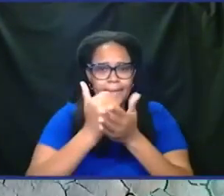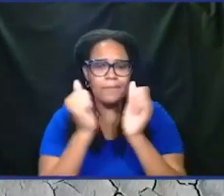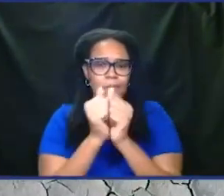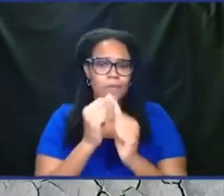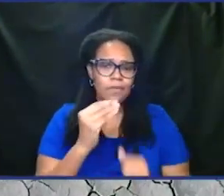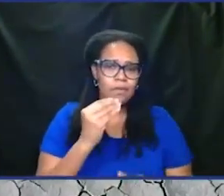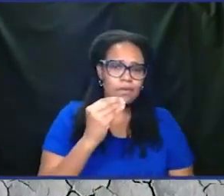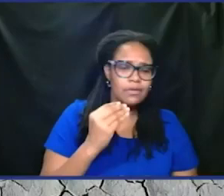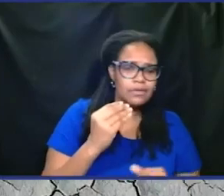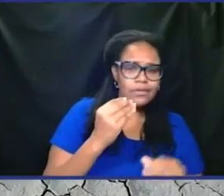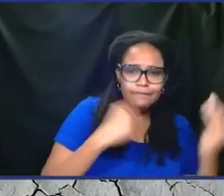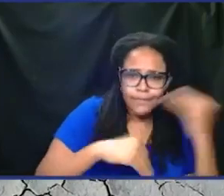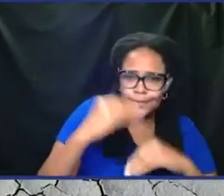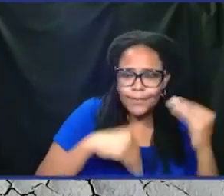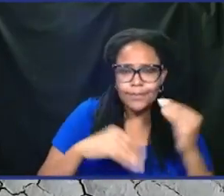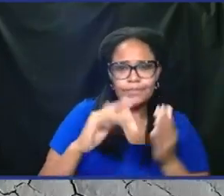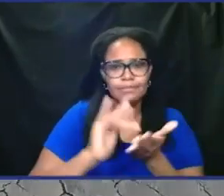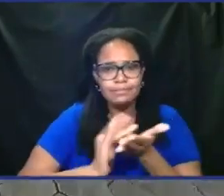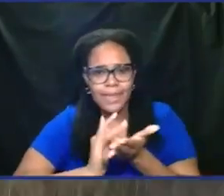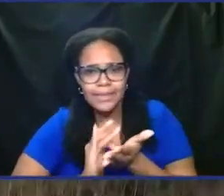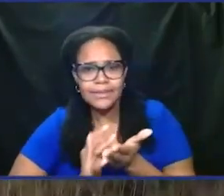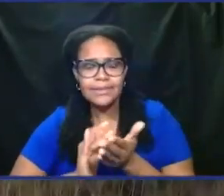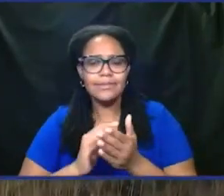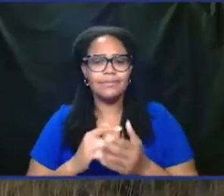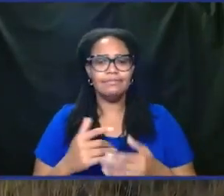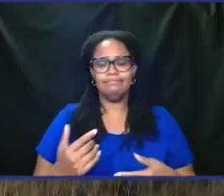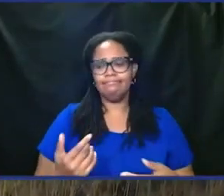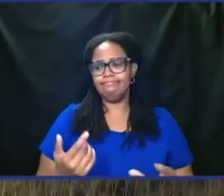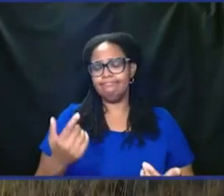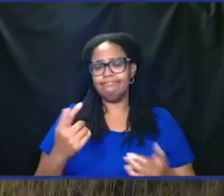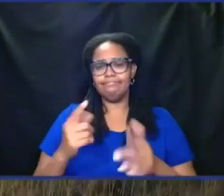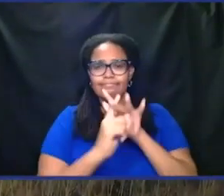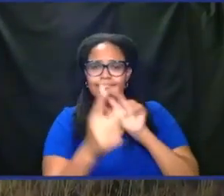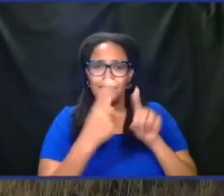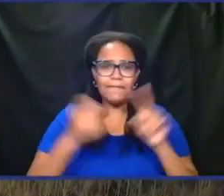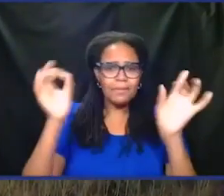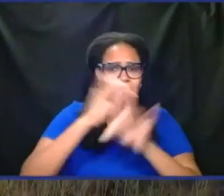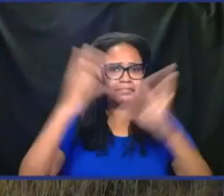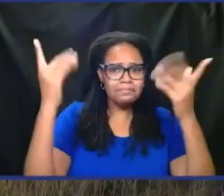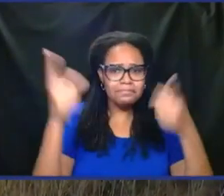Others are climate refugees, fleeing drought, floods, and fires.